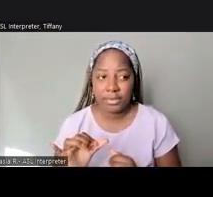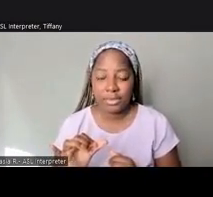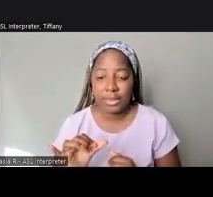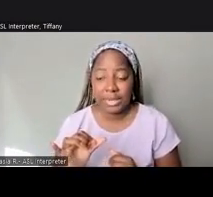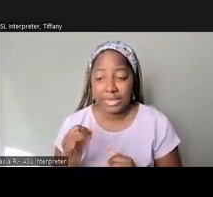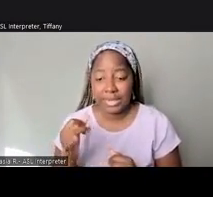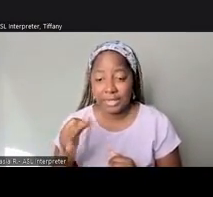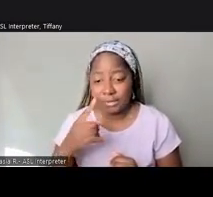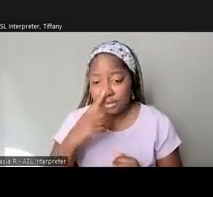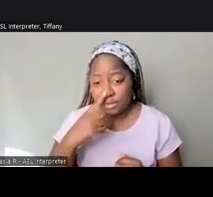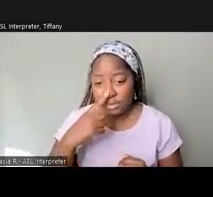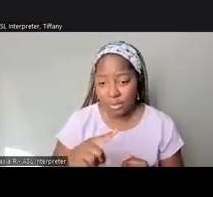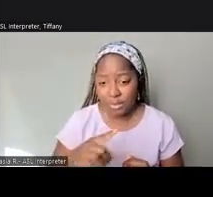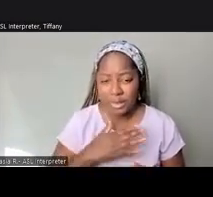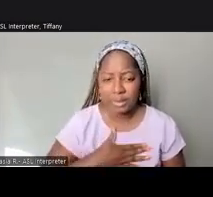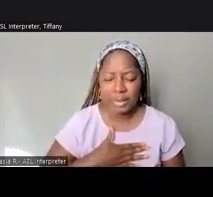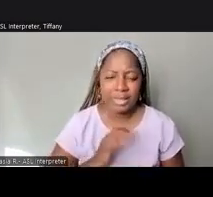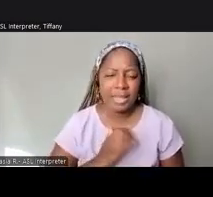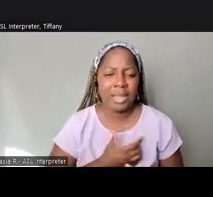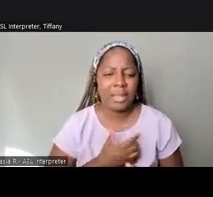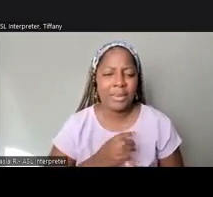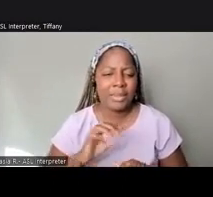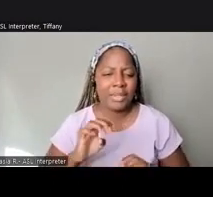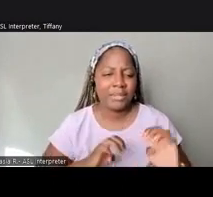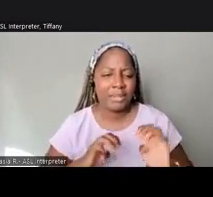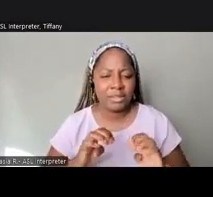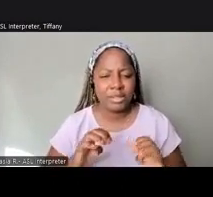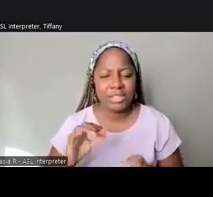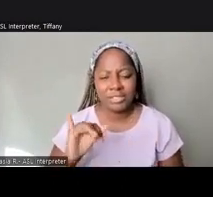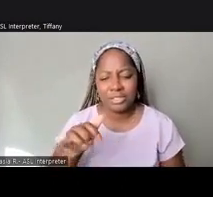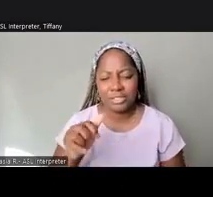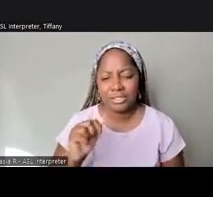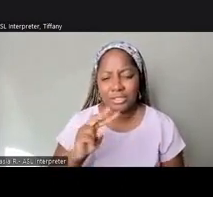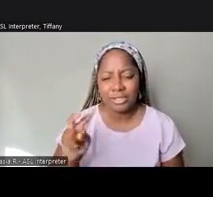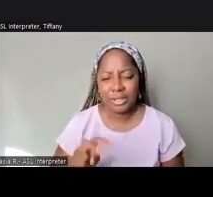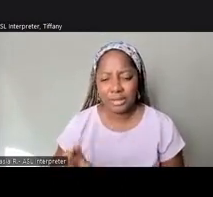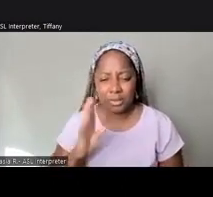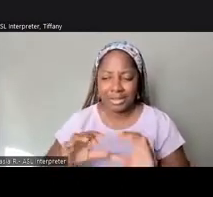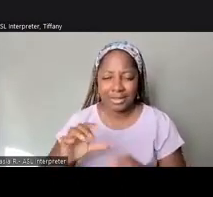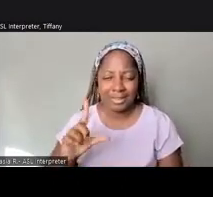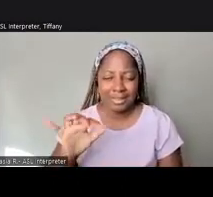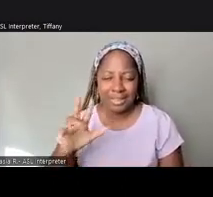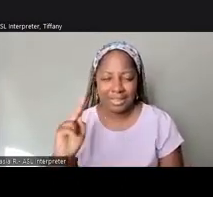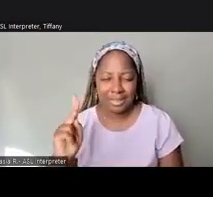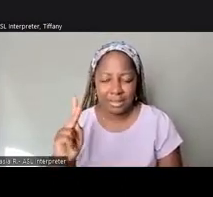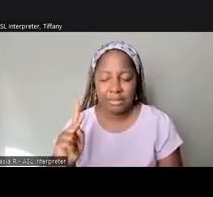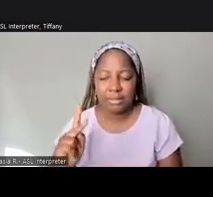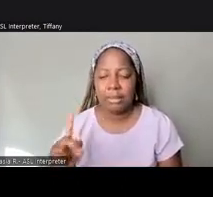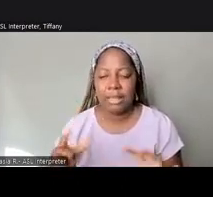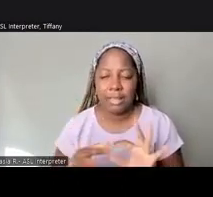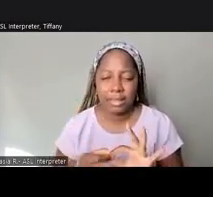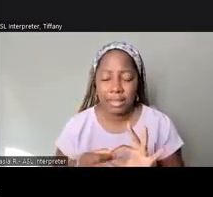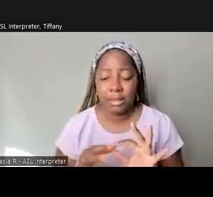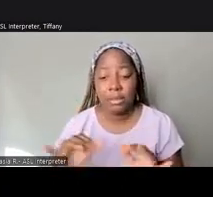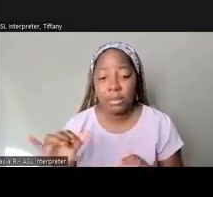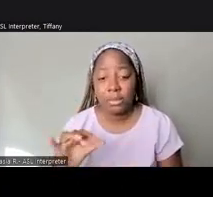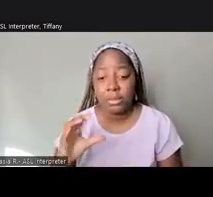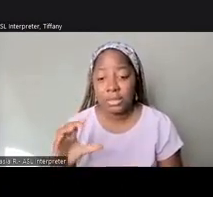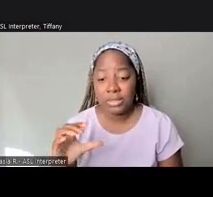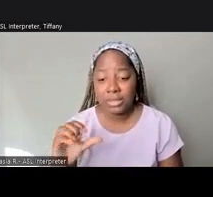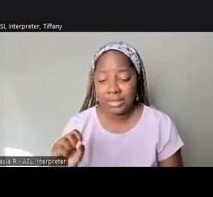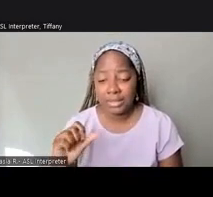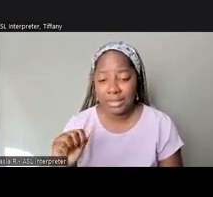fill out our evaluation link, which Jazz will put in the chat, we appreciate you for that. Also, reach out to CSAJ for